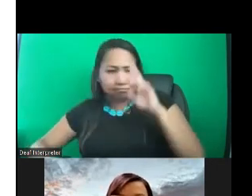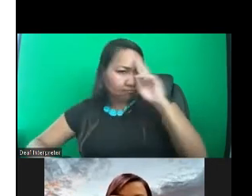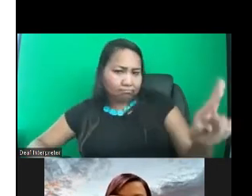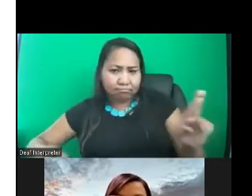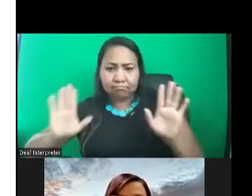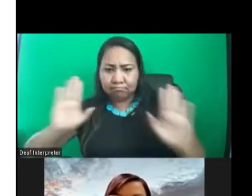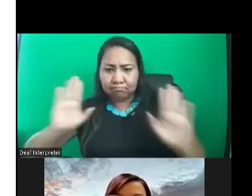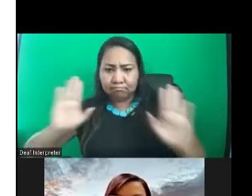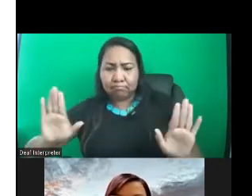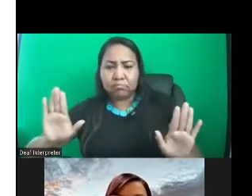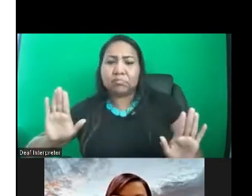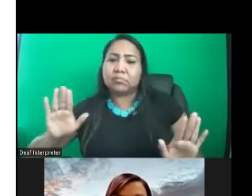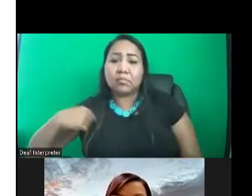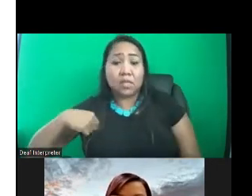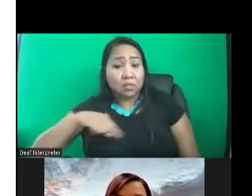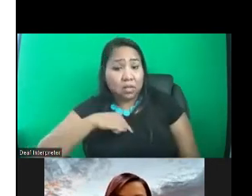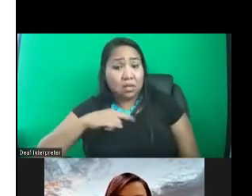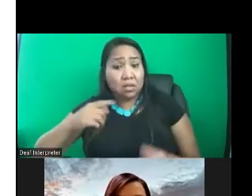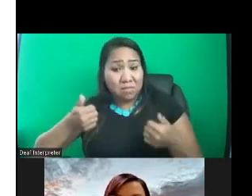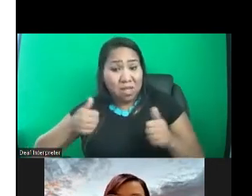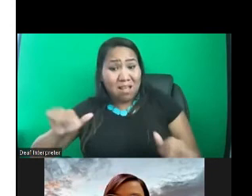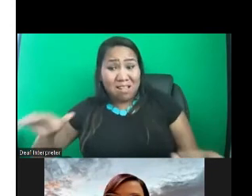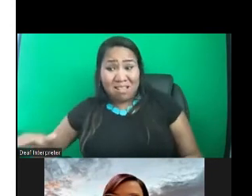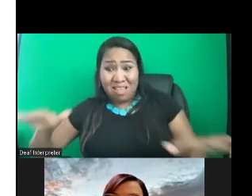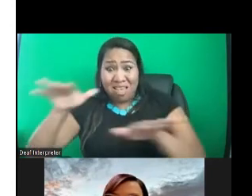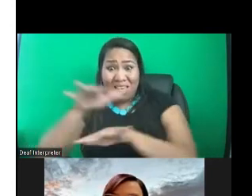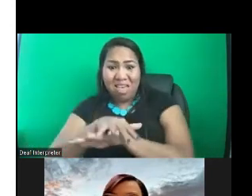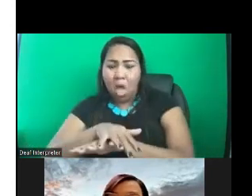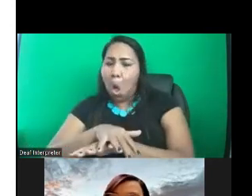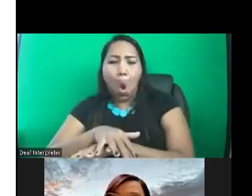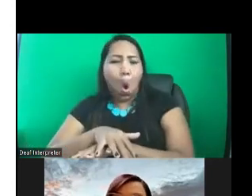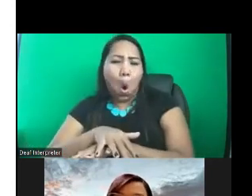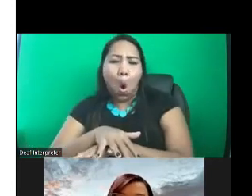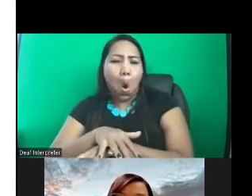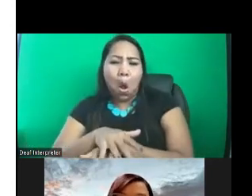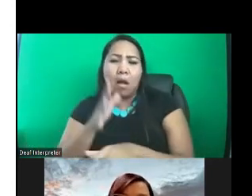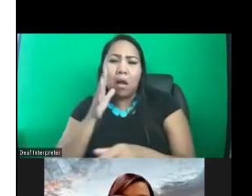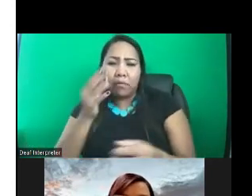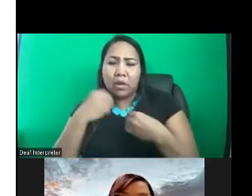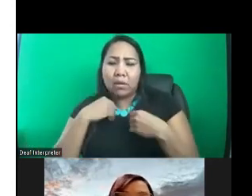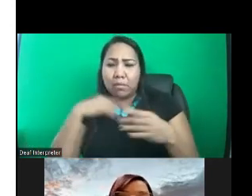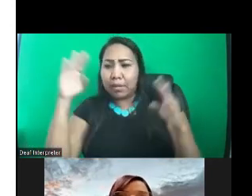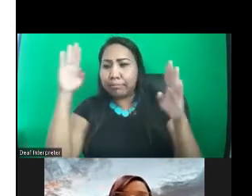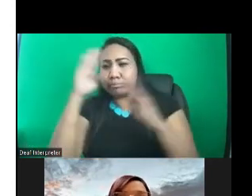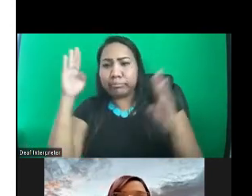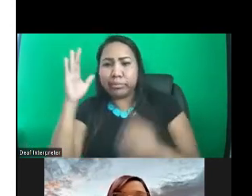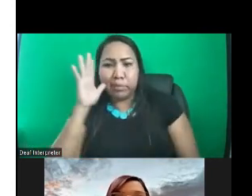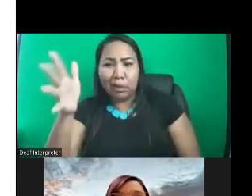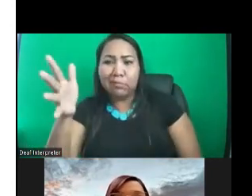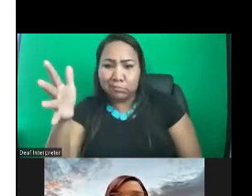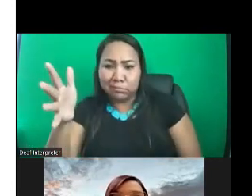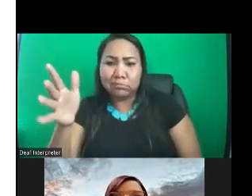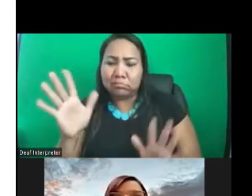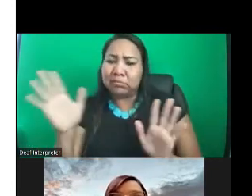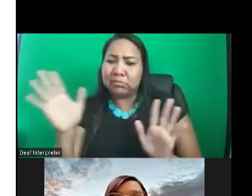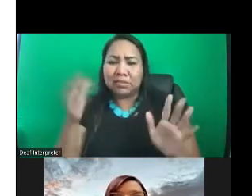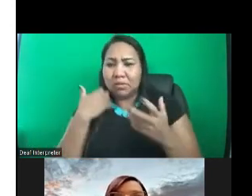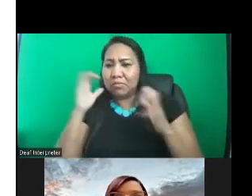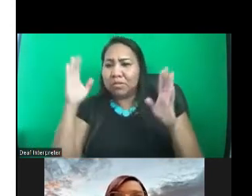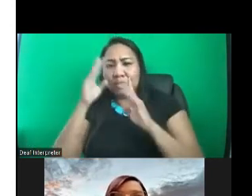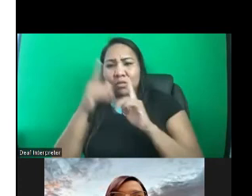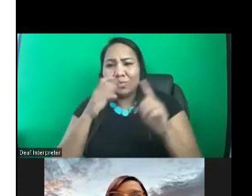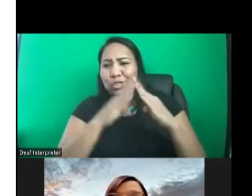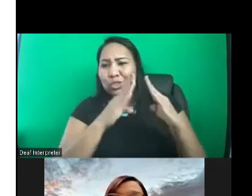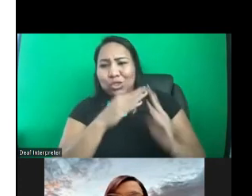do an integration, we'd probably have to, deal with a lot of flack from the community for that. So we're not even going to go there. But I think that's one thing that we do know, is